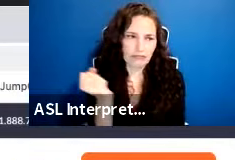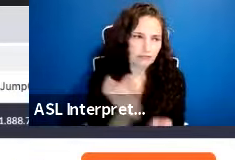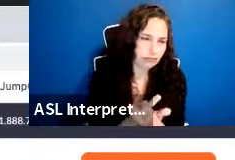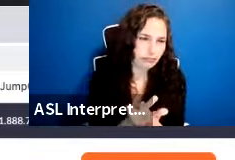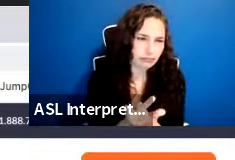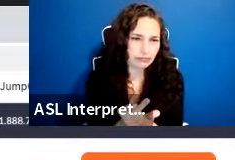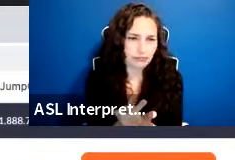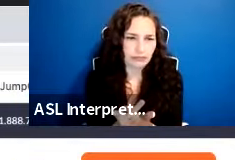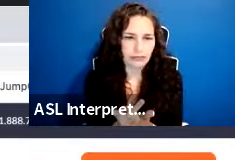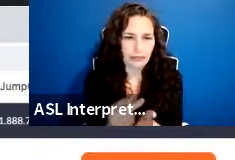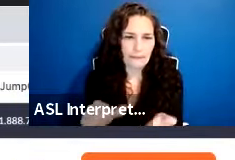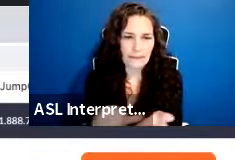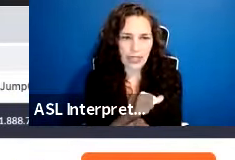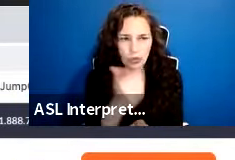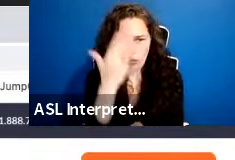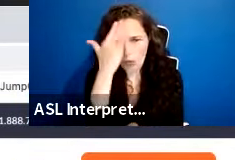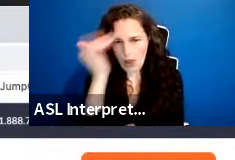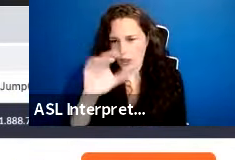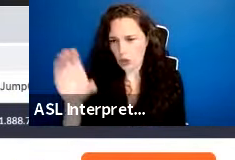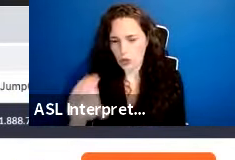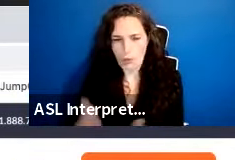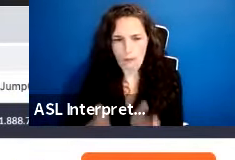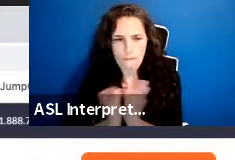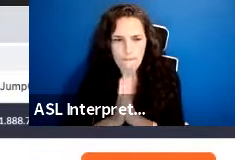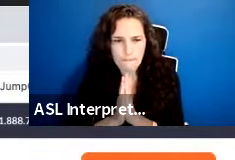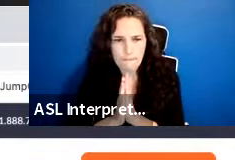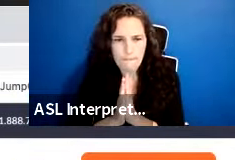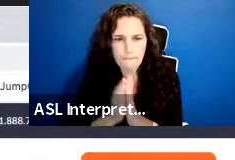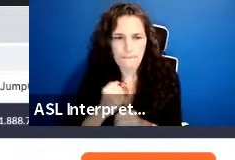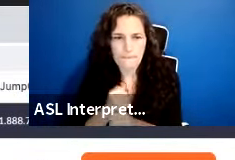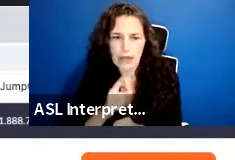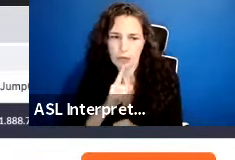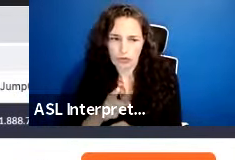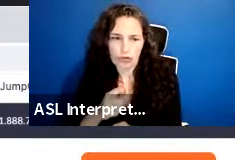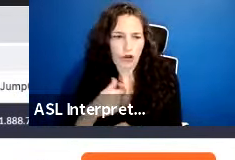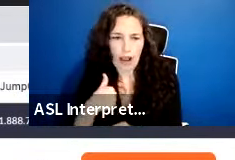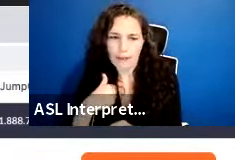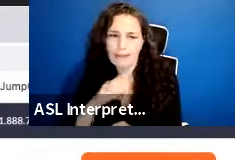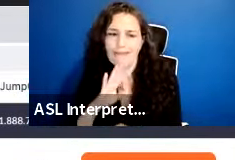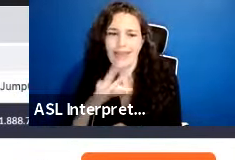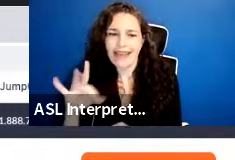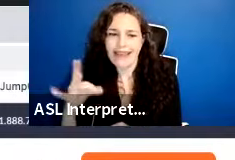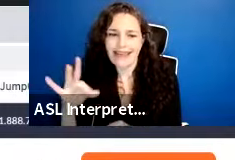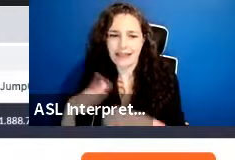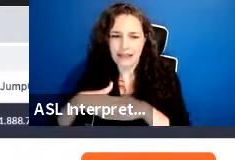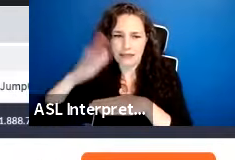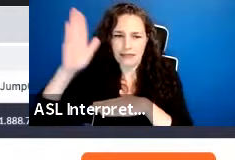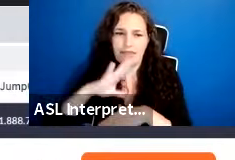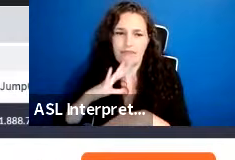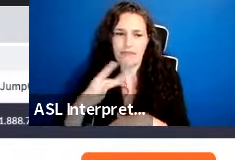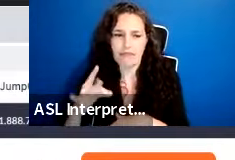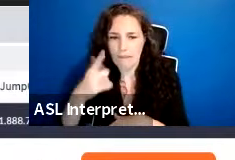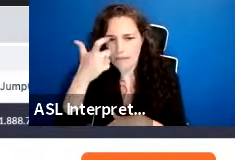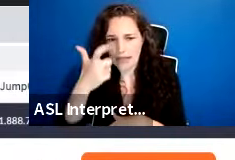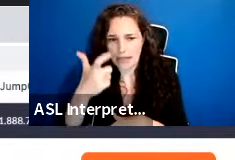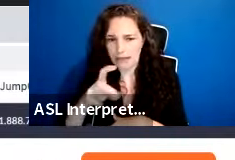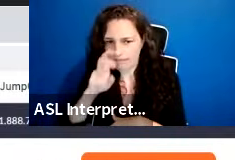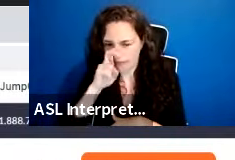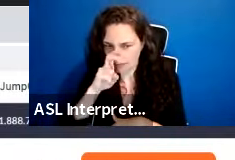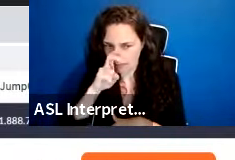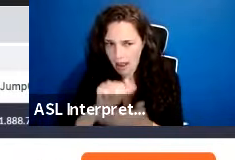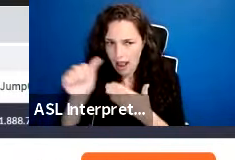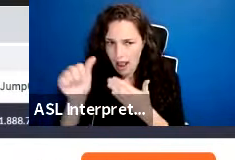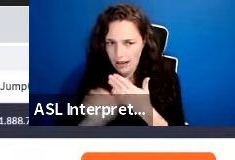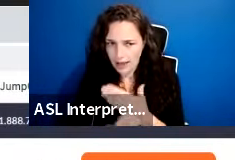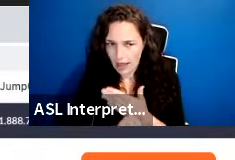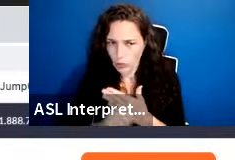because Zoom wants me to be at least 18 years old. So they restrict account holders so that you have to